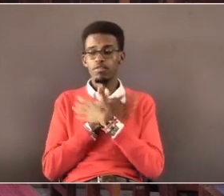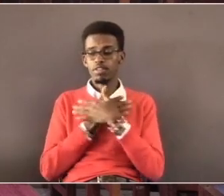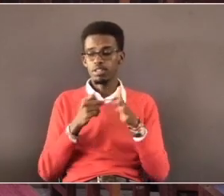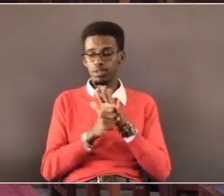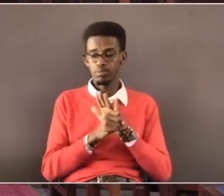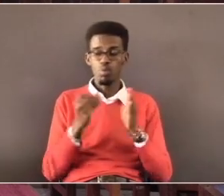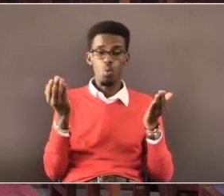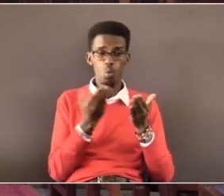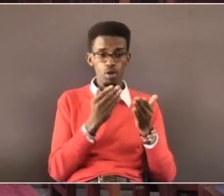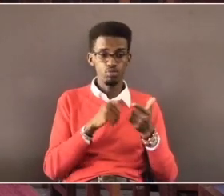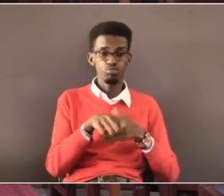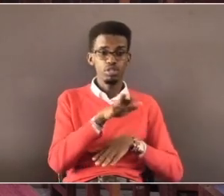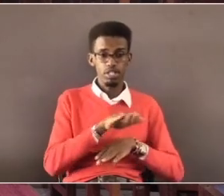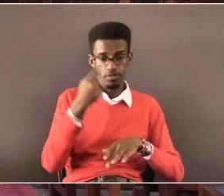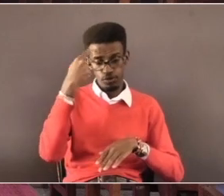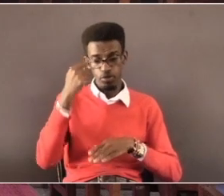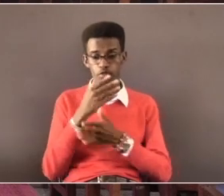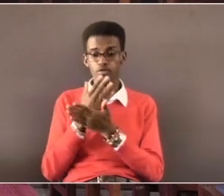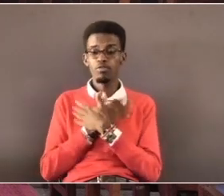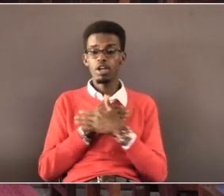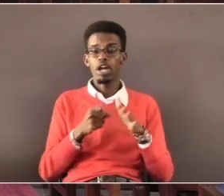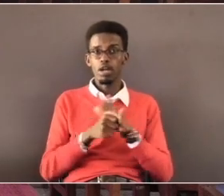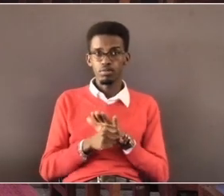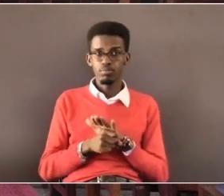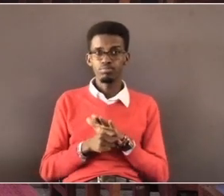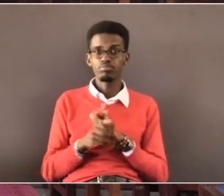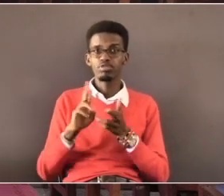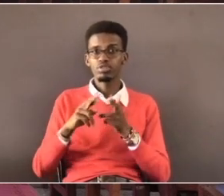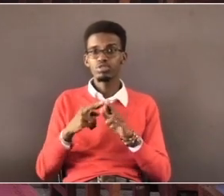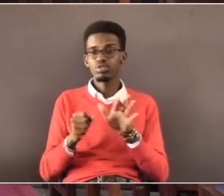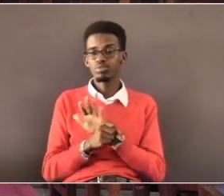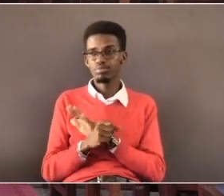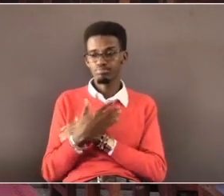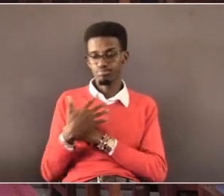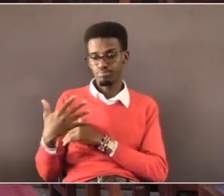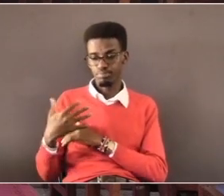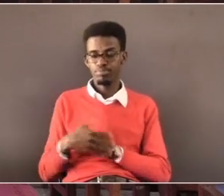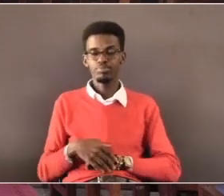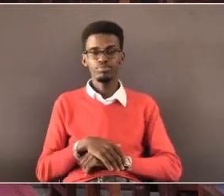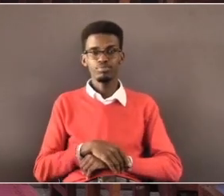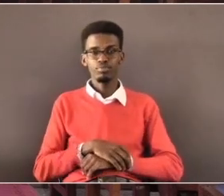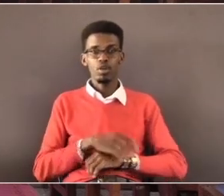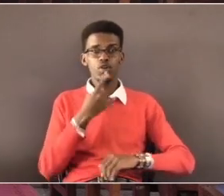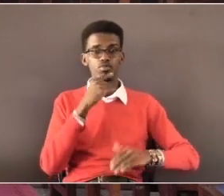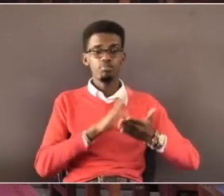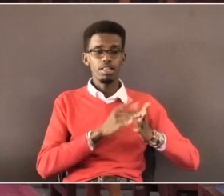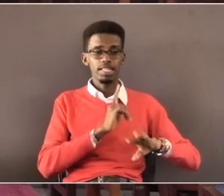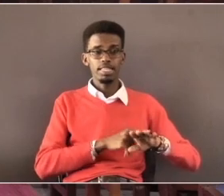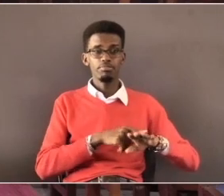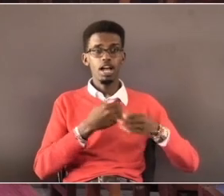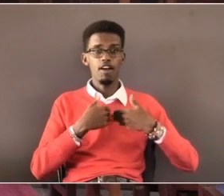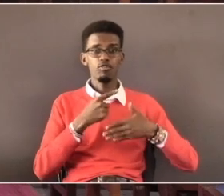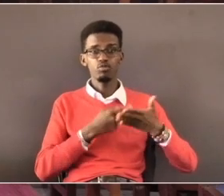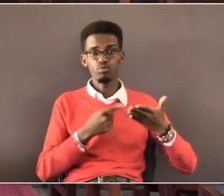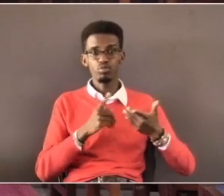what is the place of friendship in a relationship? We'll do that in another episode. So by the time you're having your